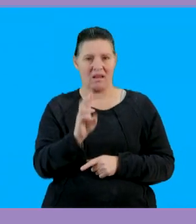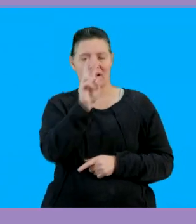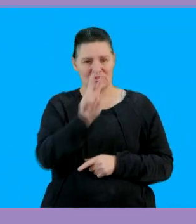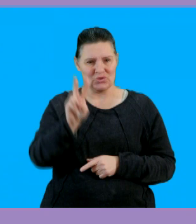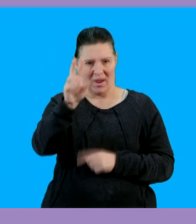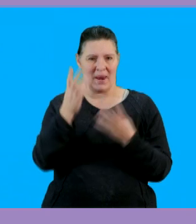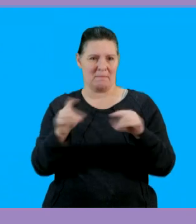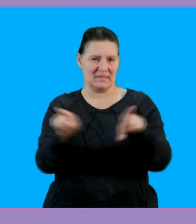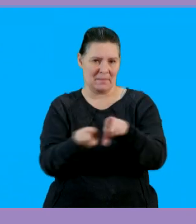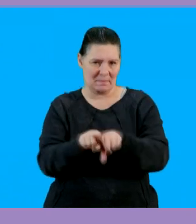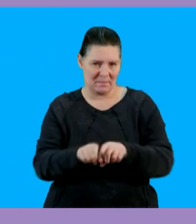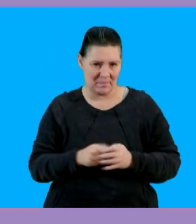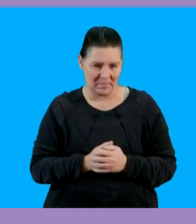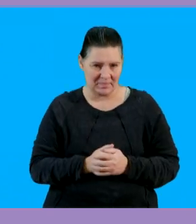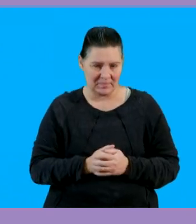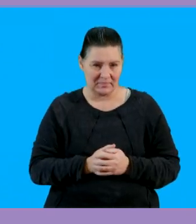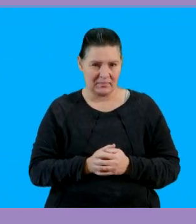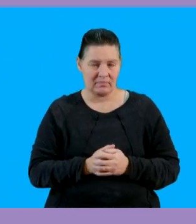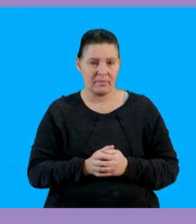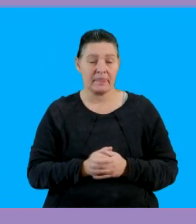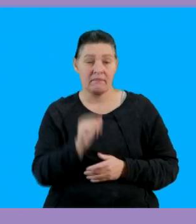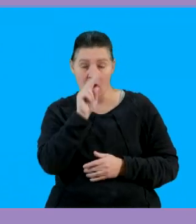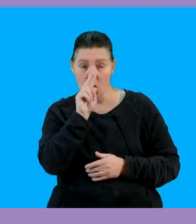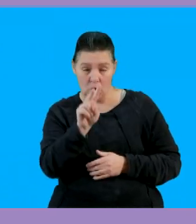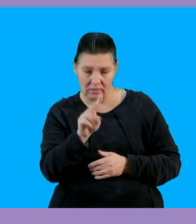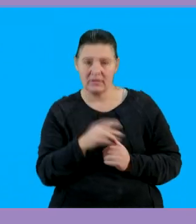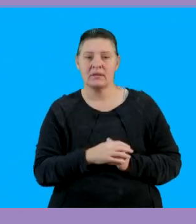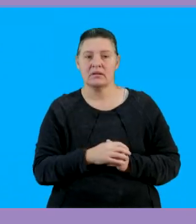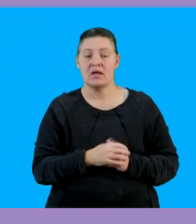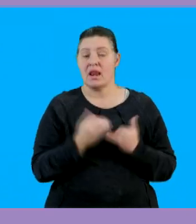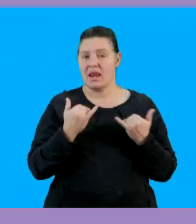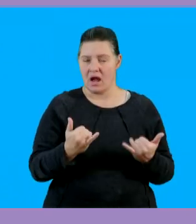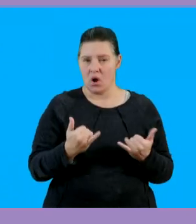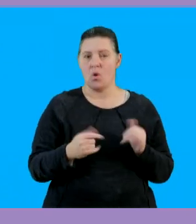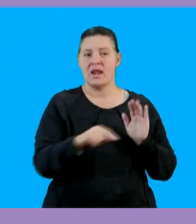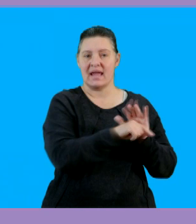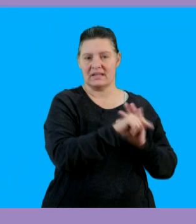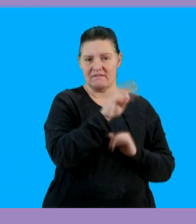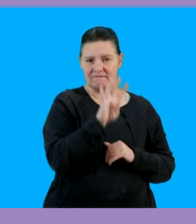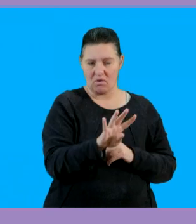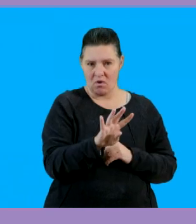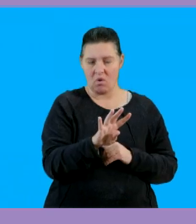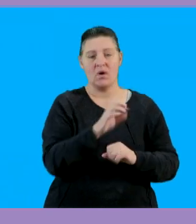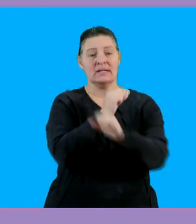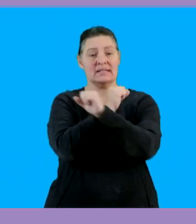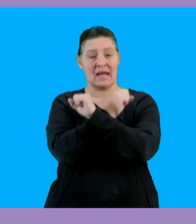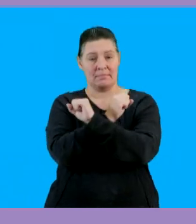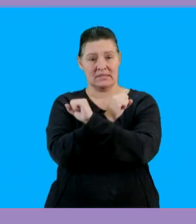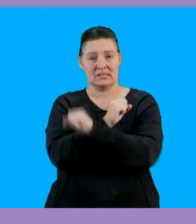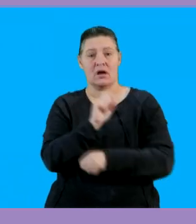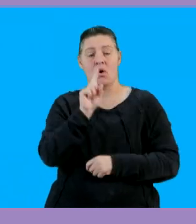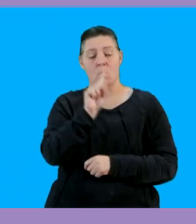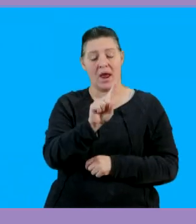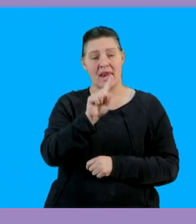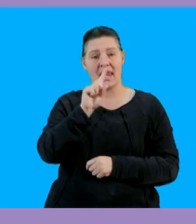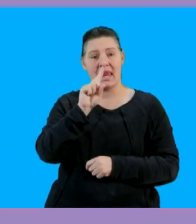square that number. And if we look at that, that is going to be now negative 4 multiplied